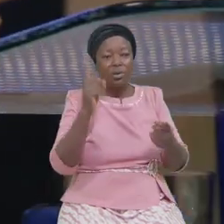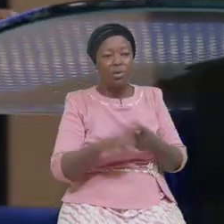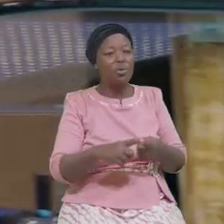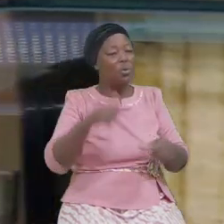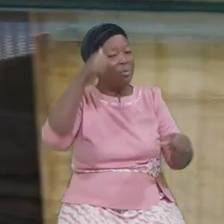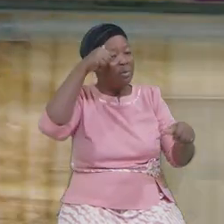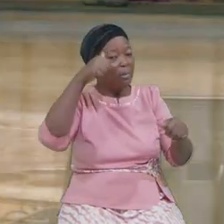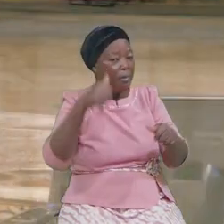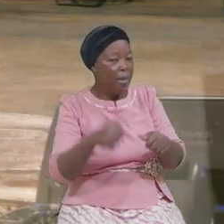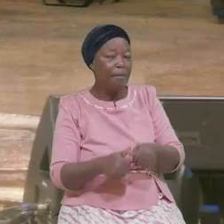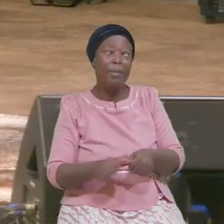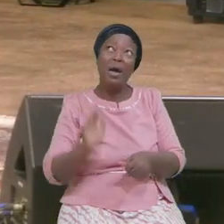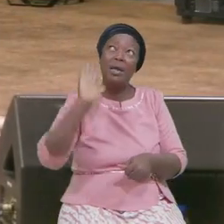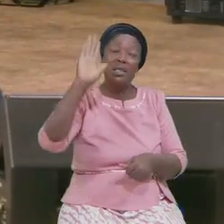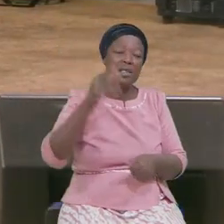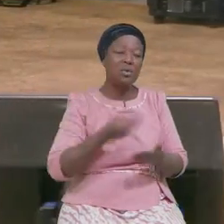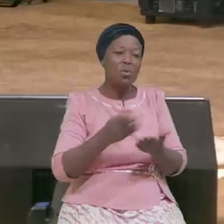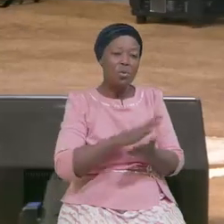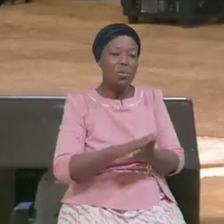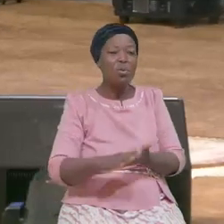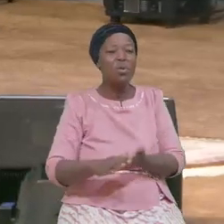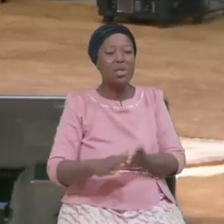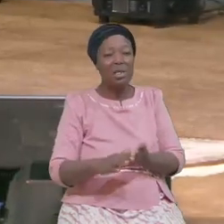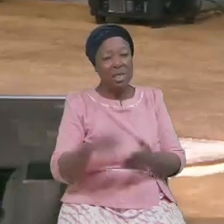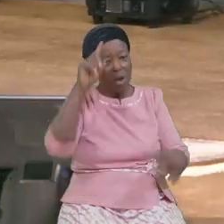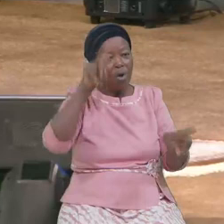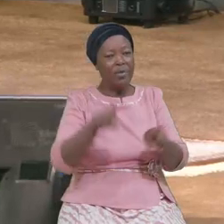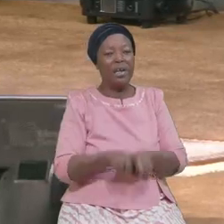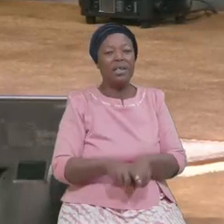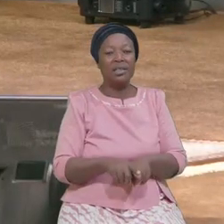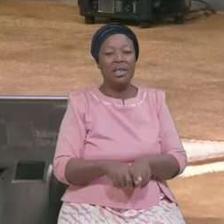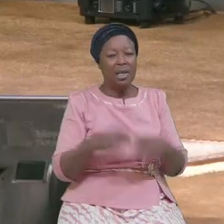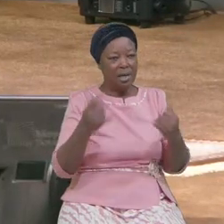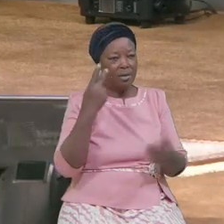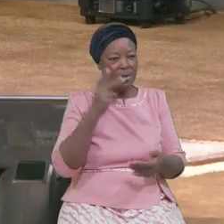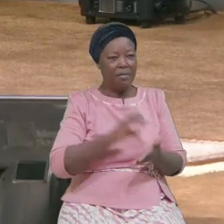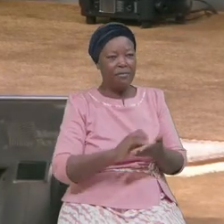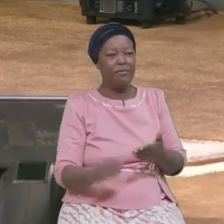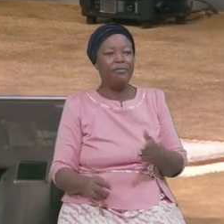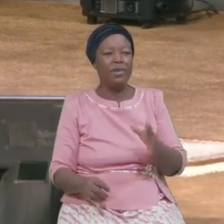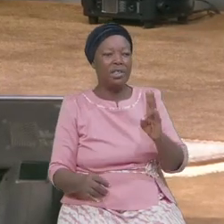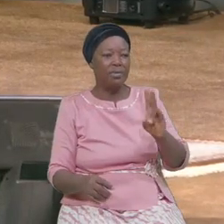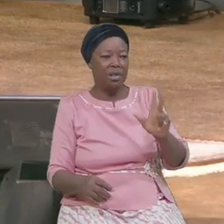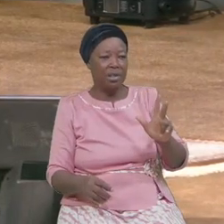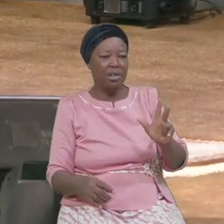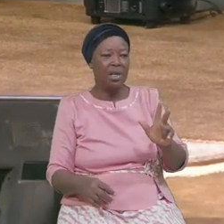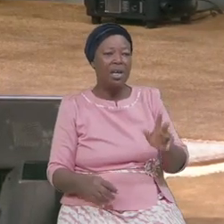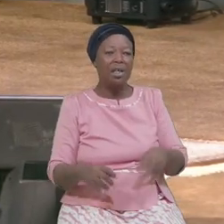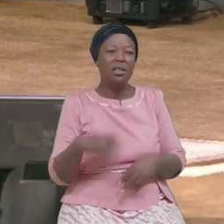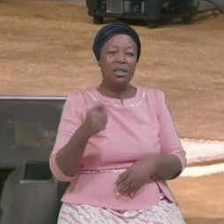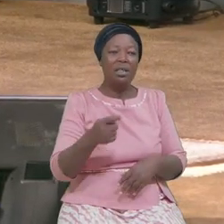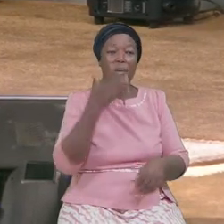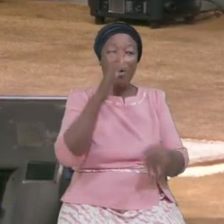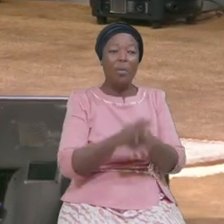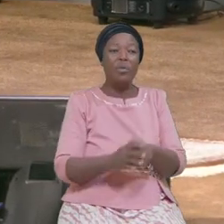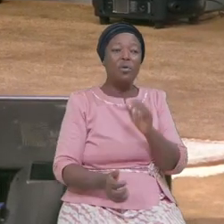remember his holy covenant. Look at verse 73. It says the oath which he